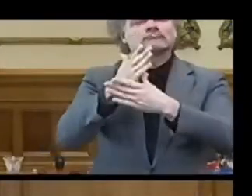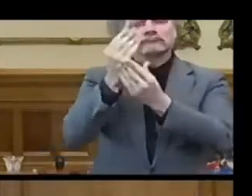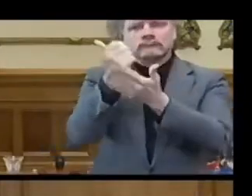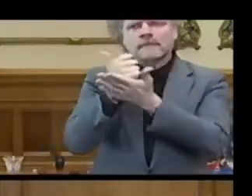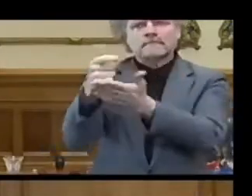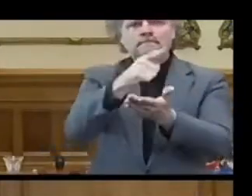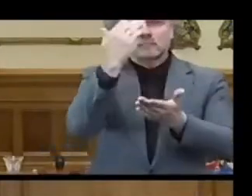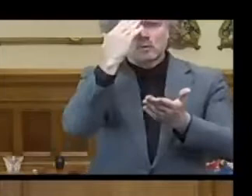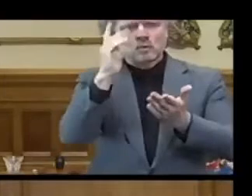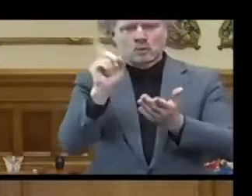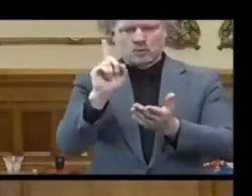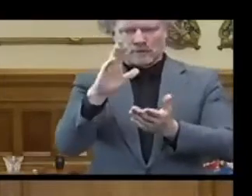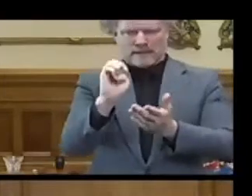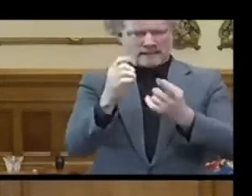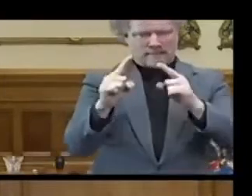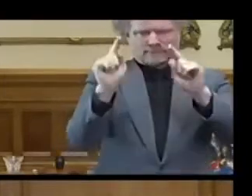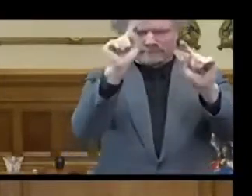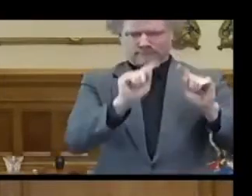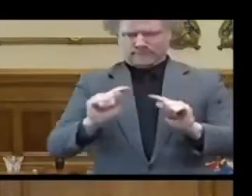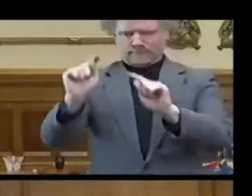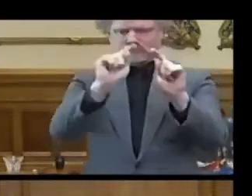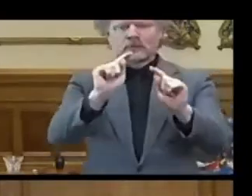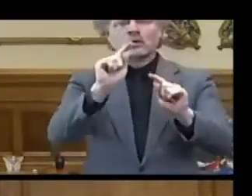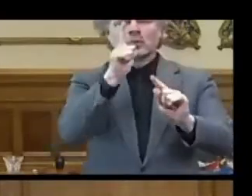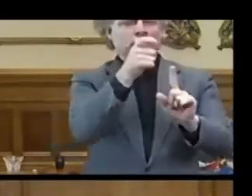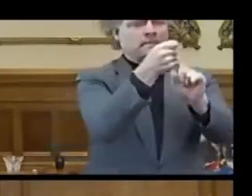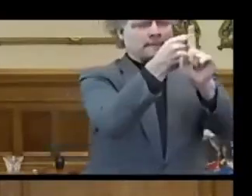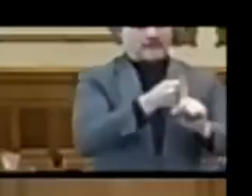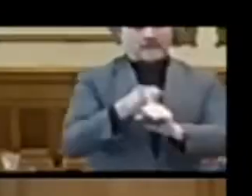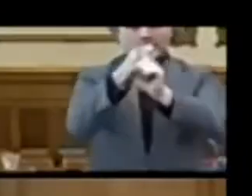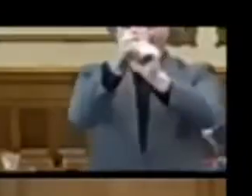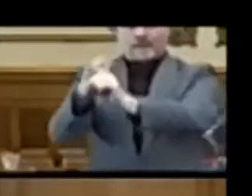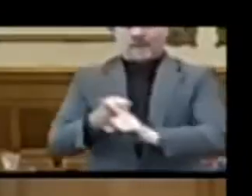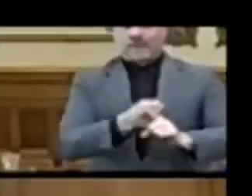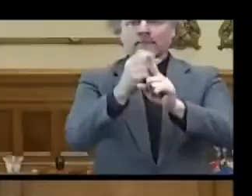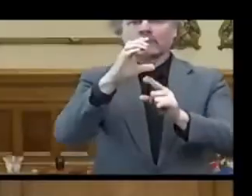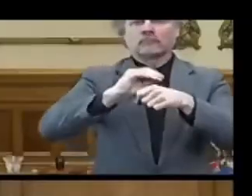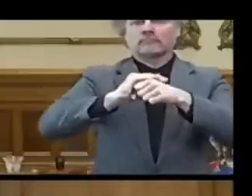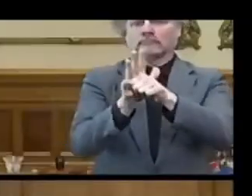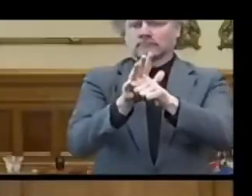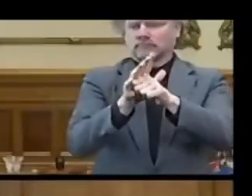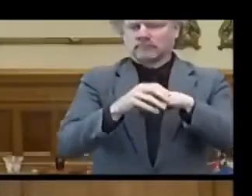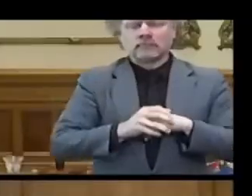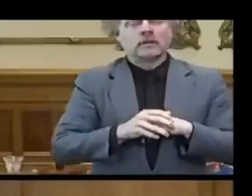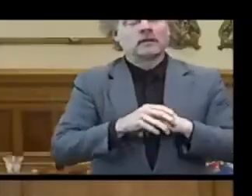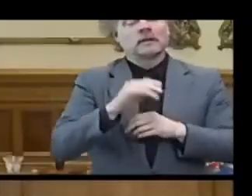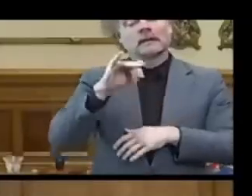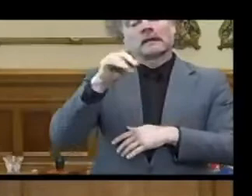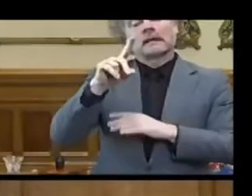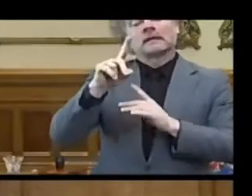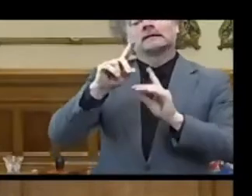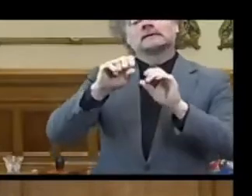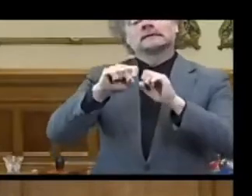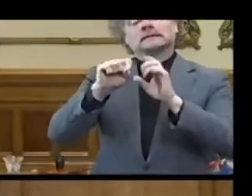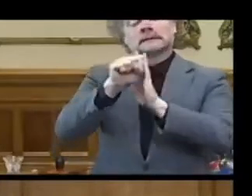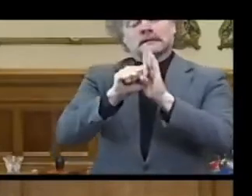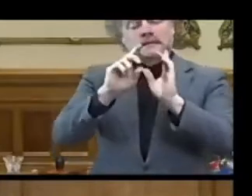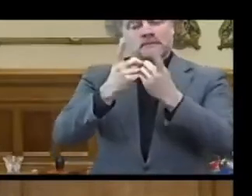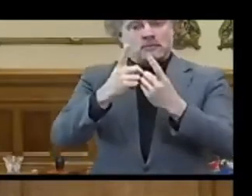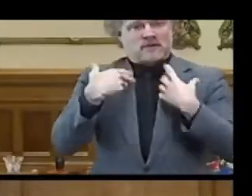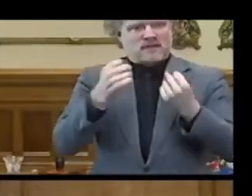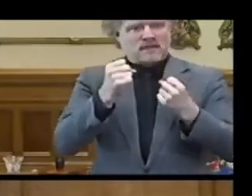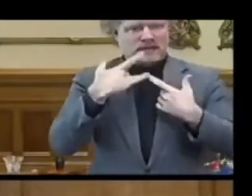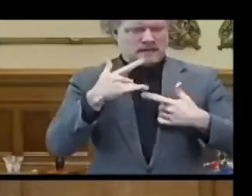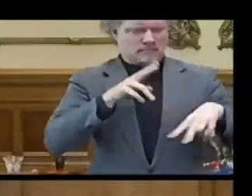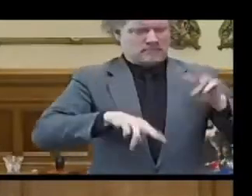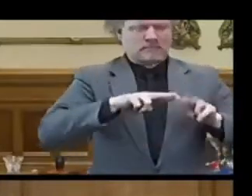understand where cases are occurring and who is being impacted by COVID-19. The Indiana State Department of Health normally analyzes data